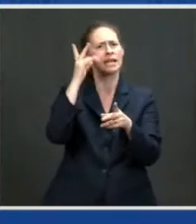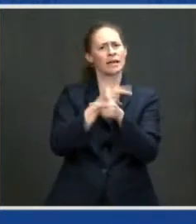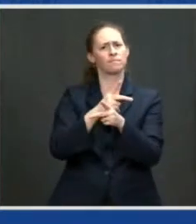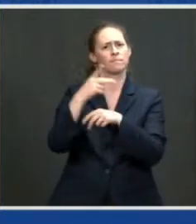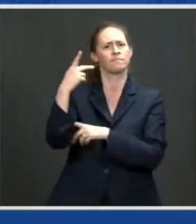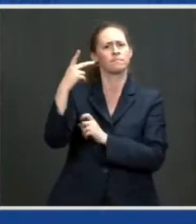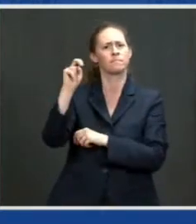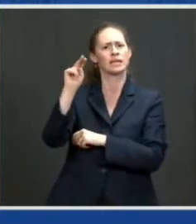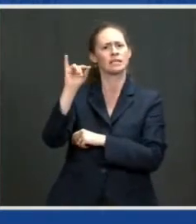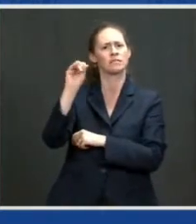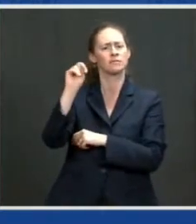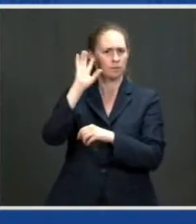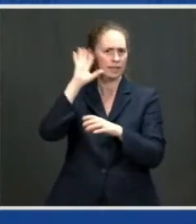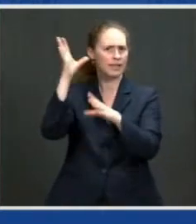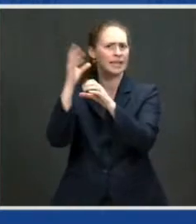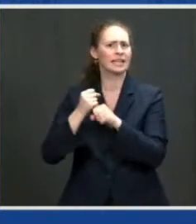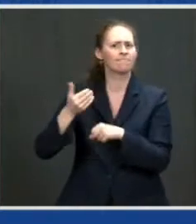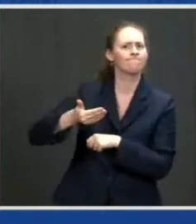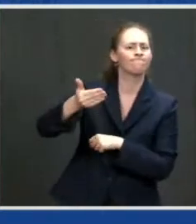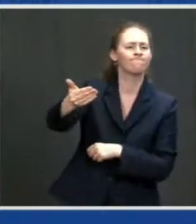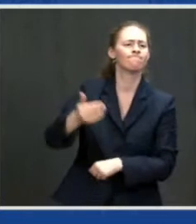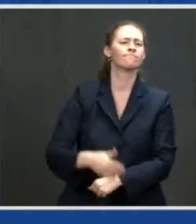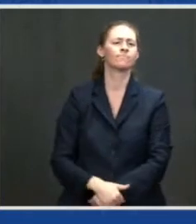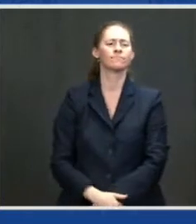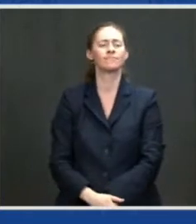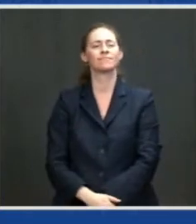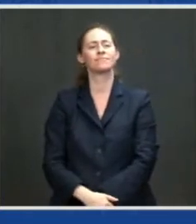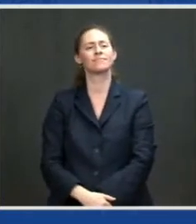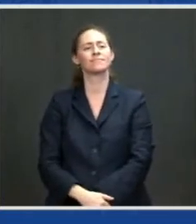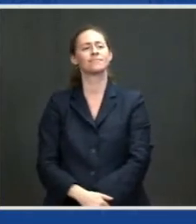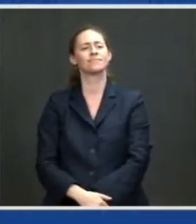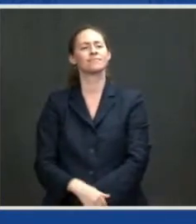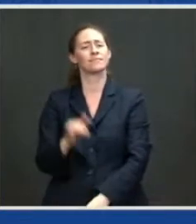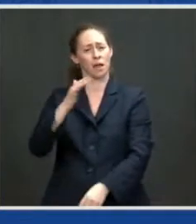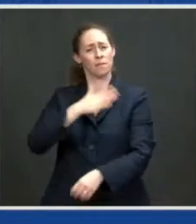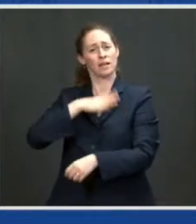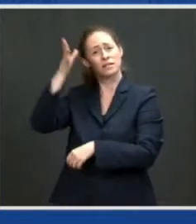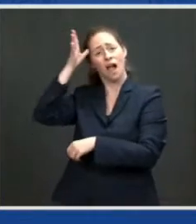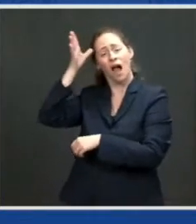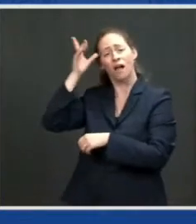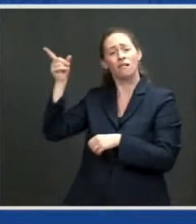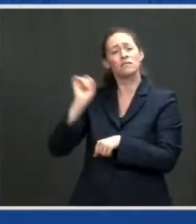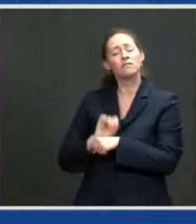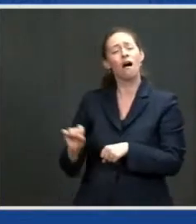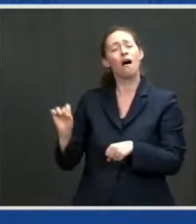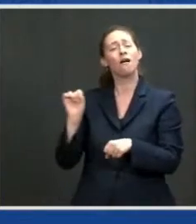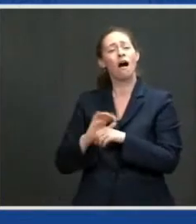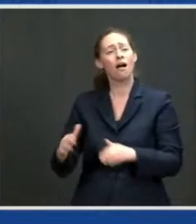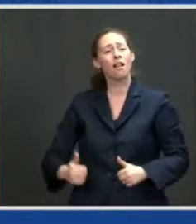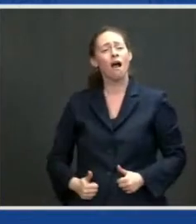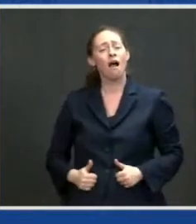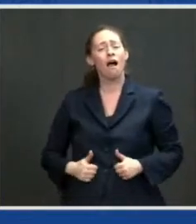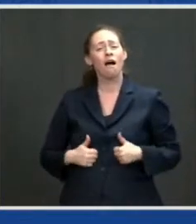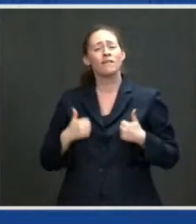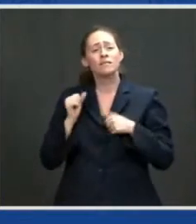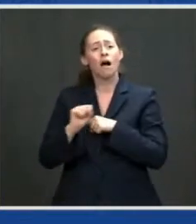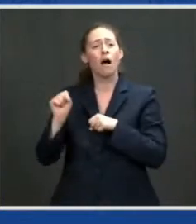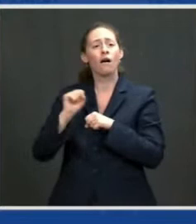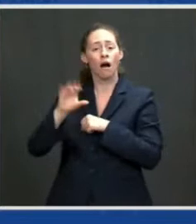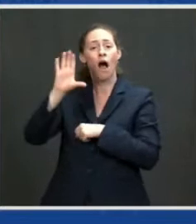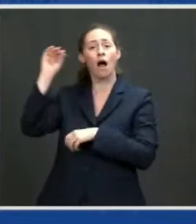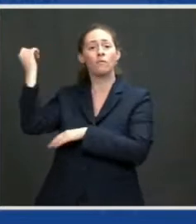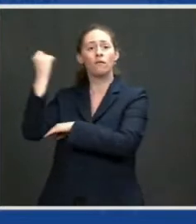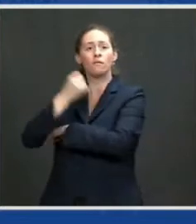my dad, who busted his neck his whole life, and when the company went on, he lost his pension completely. Even my Republican friends